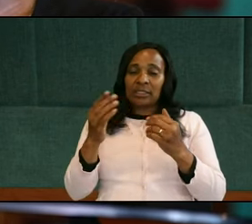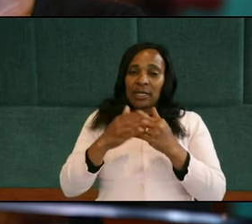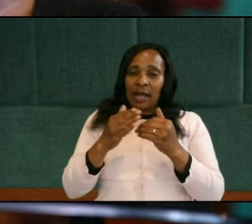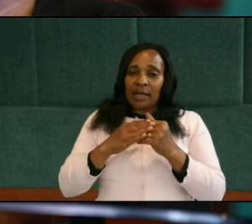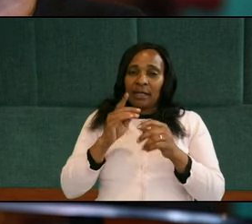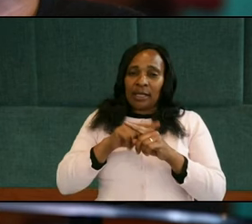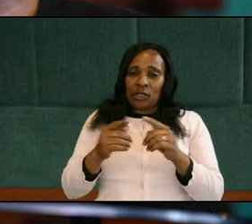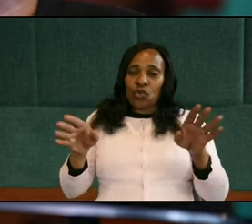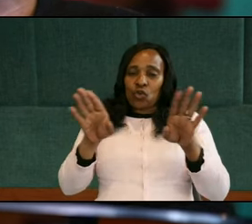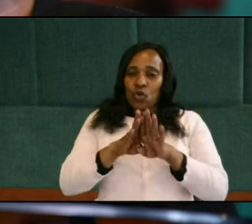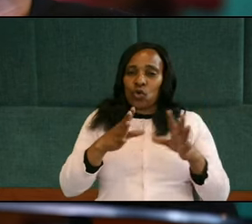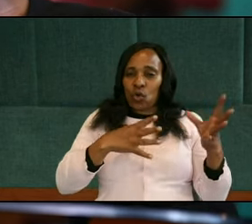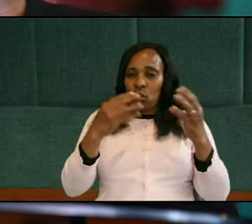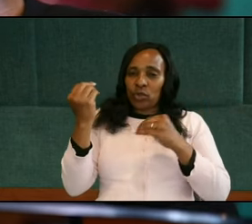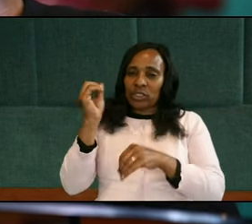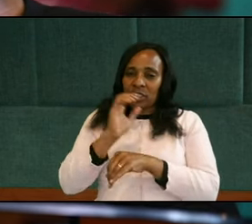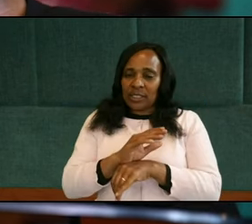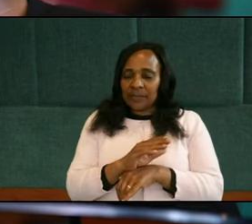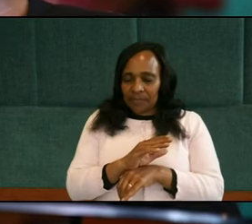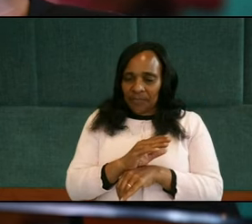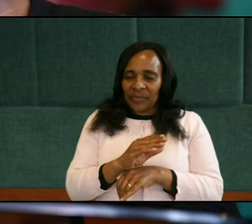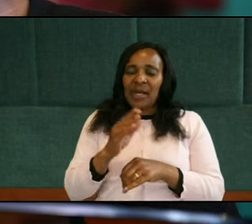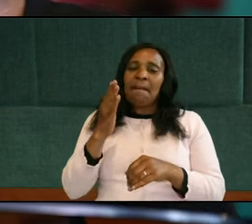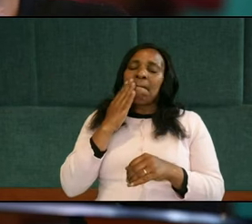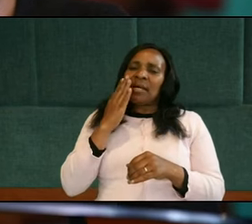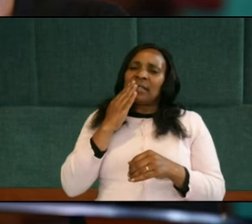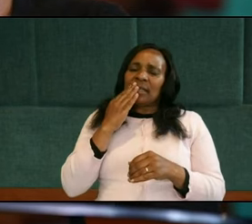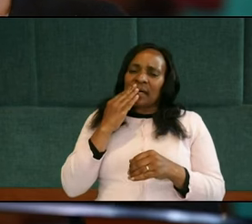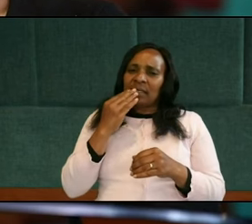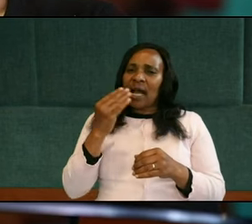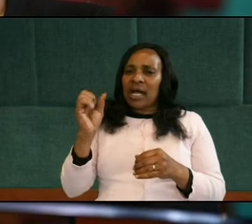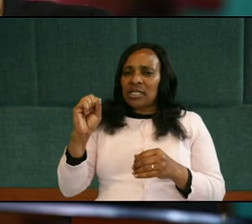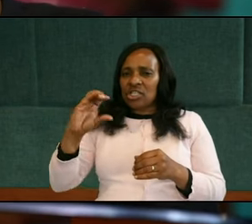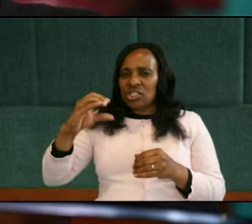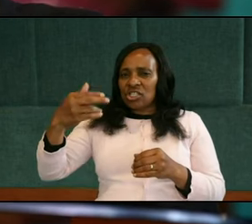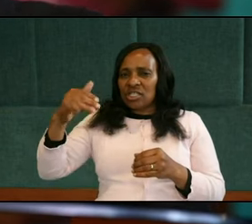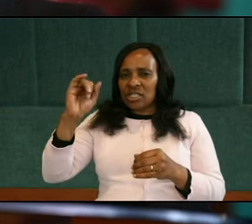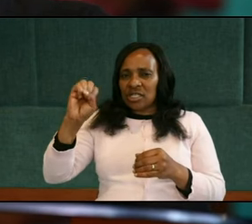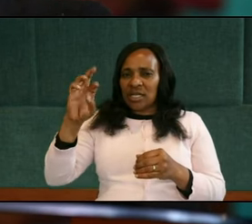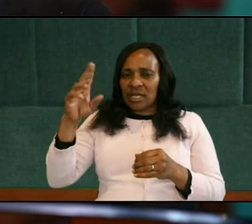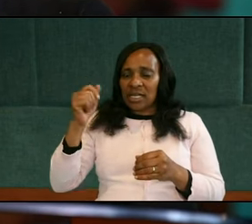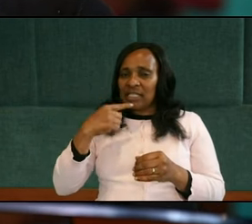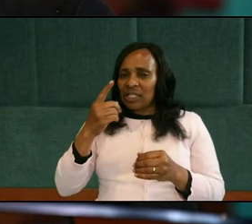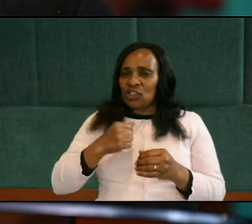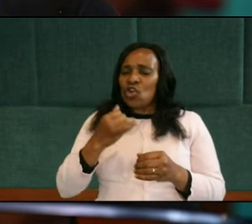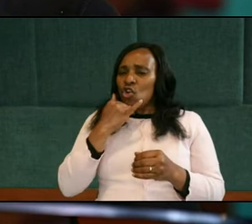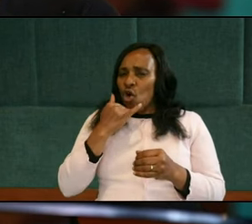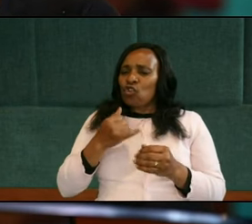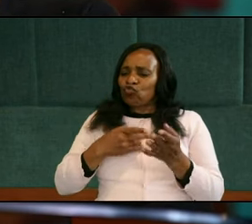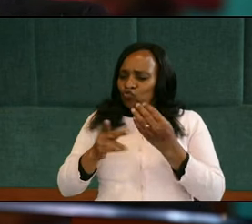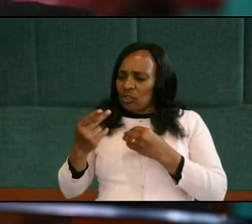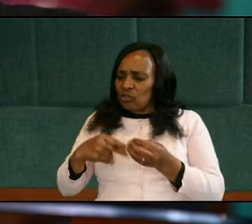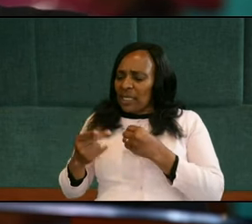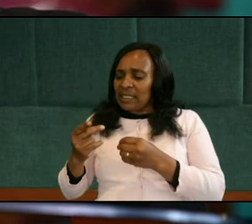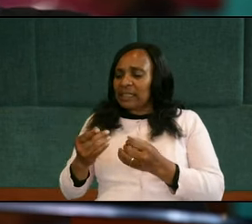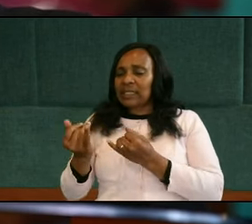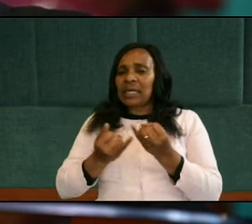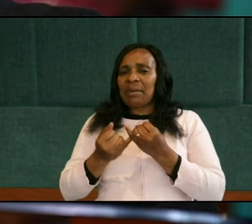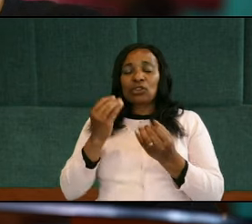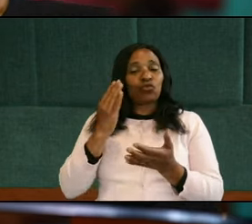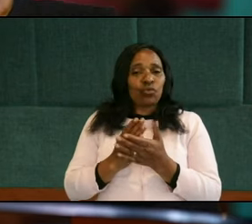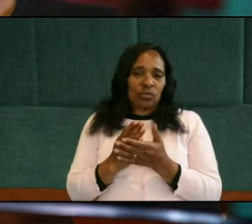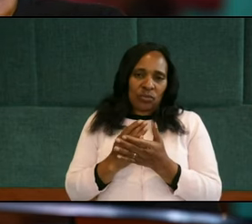Then she closed the store and went to church. Mother, Achia said, you told me that it's wrong to sell on Sabbath. It was